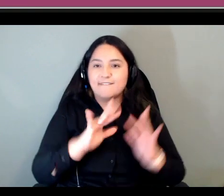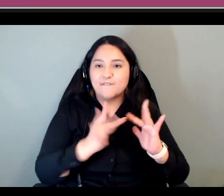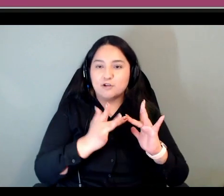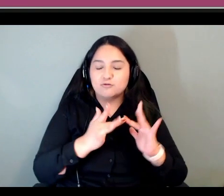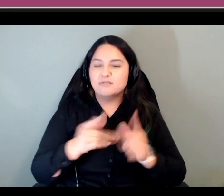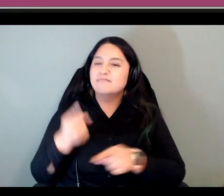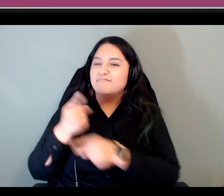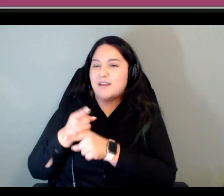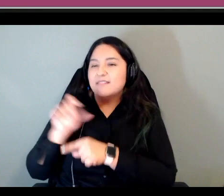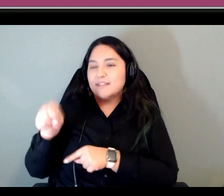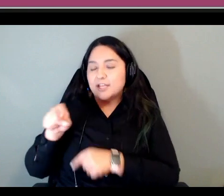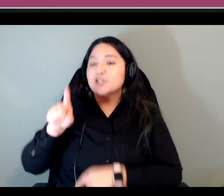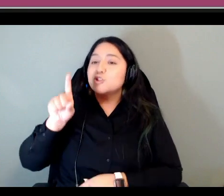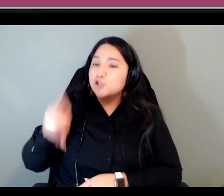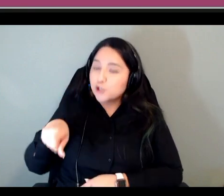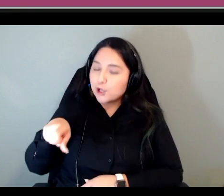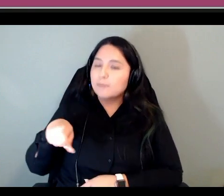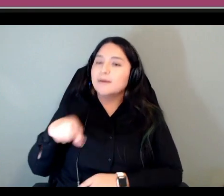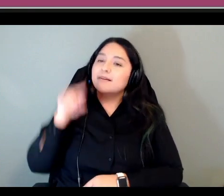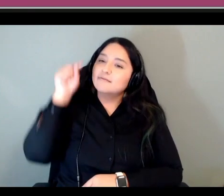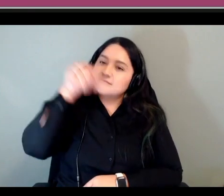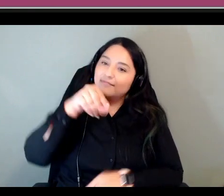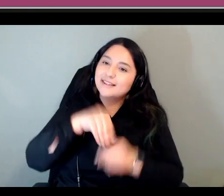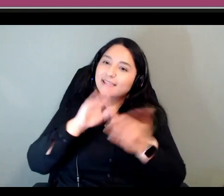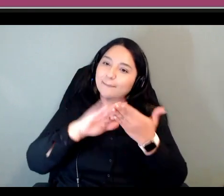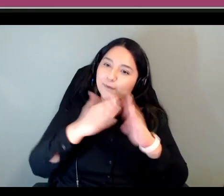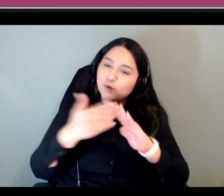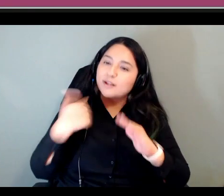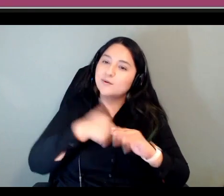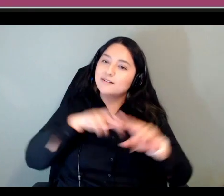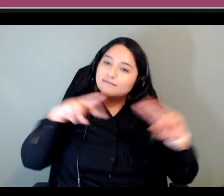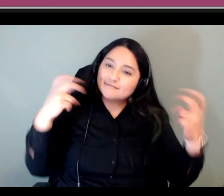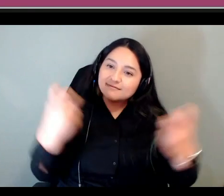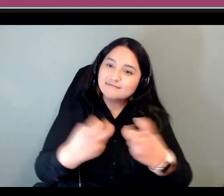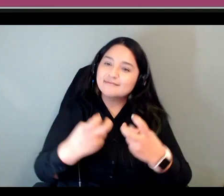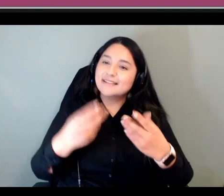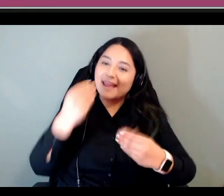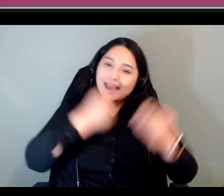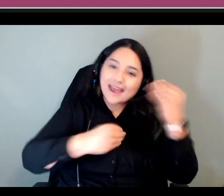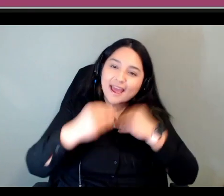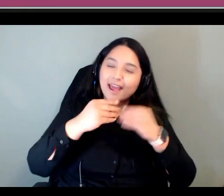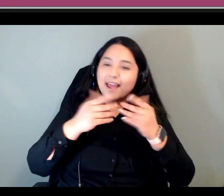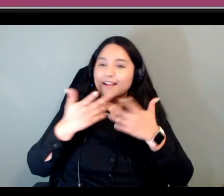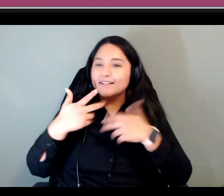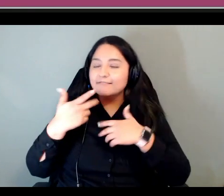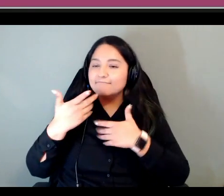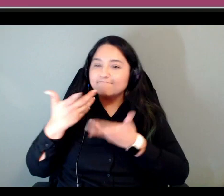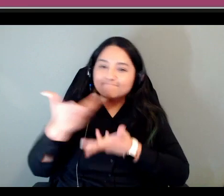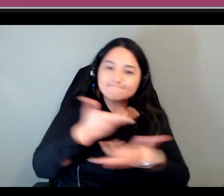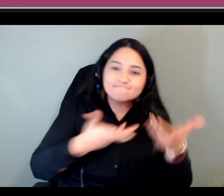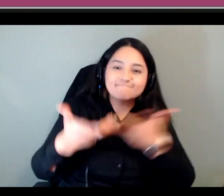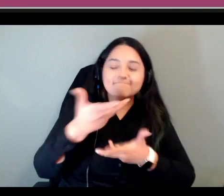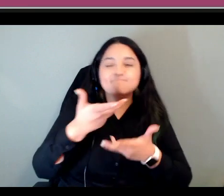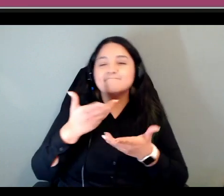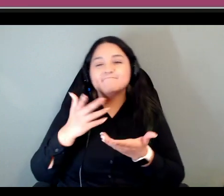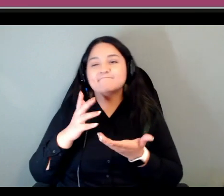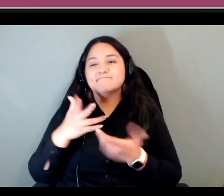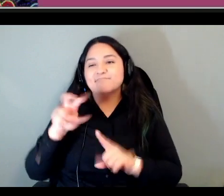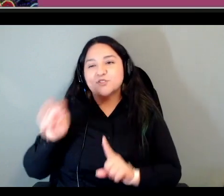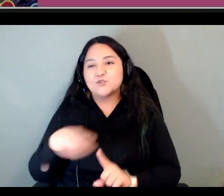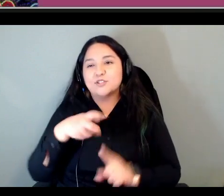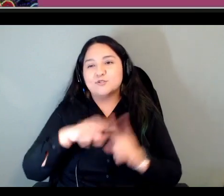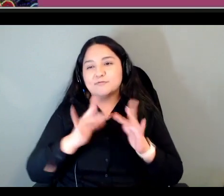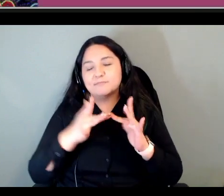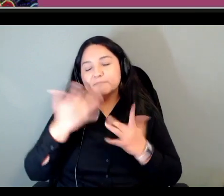be in the communities where we demonstrated it, and we ate with everybody and we had fun with everybody in person. We had tried it out, but this is what it turned into because of the pandemic.